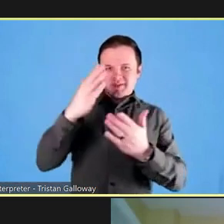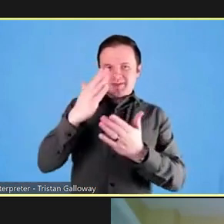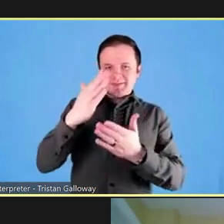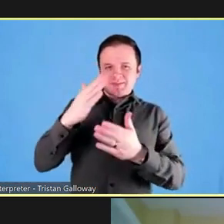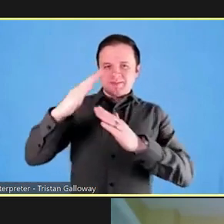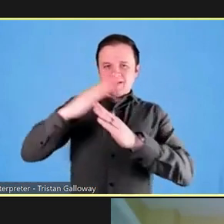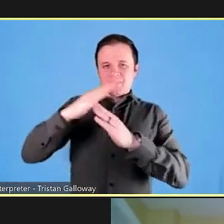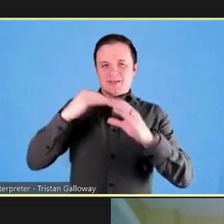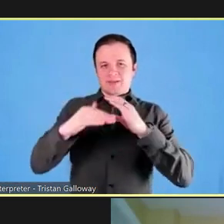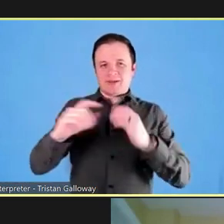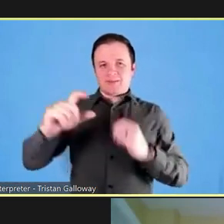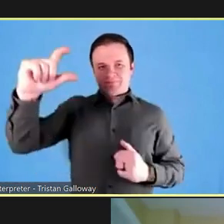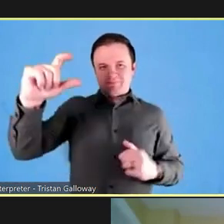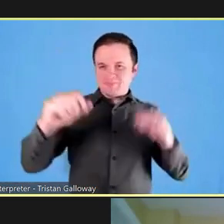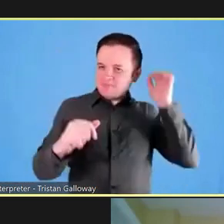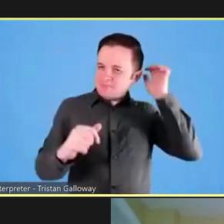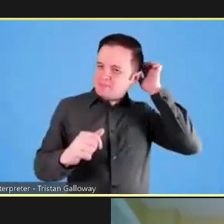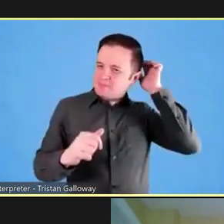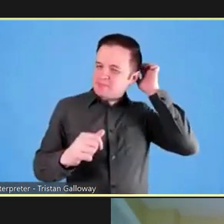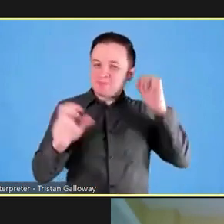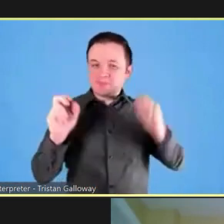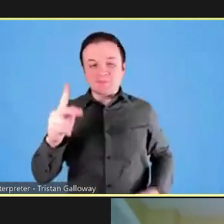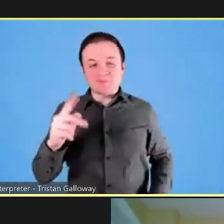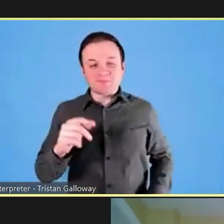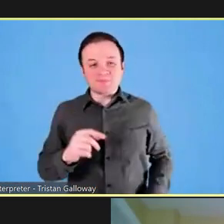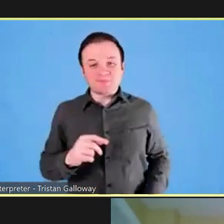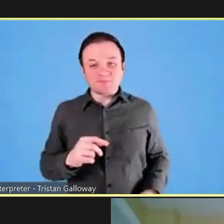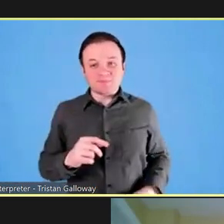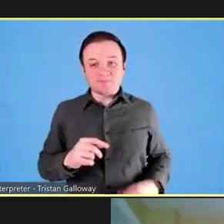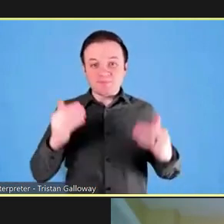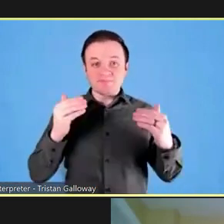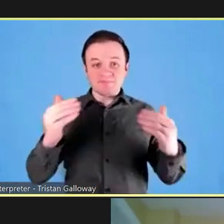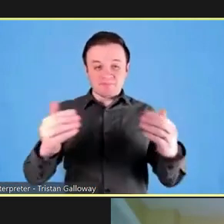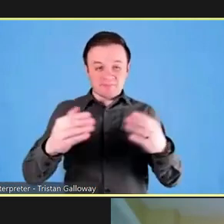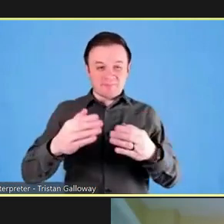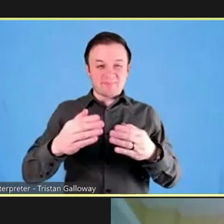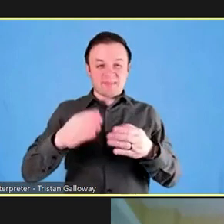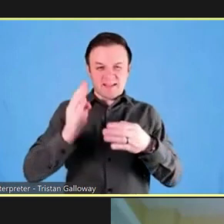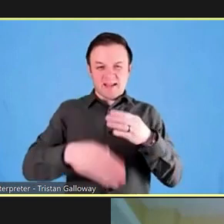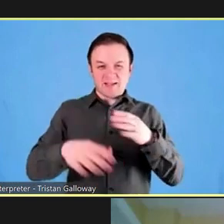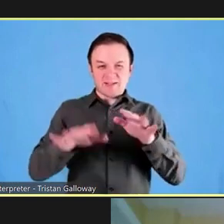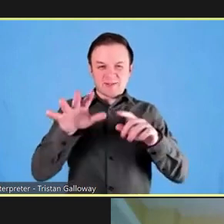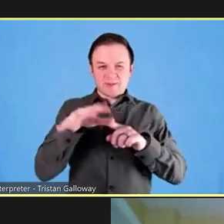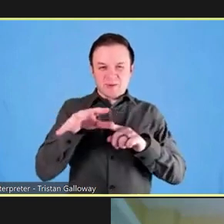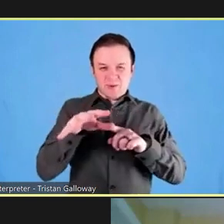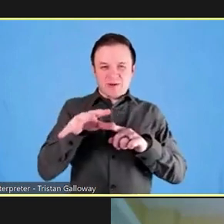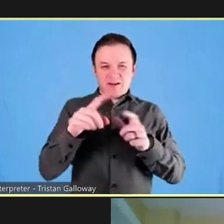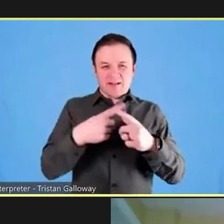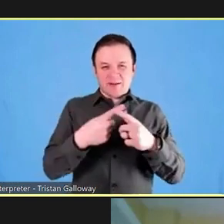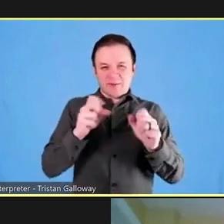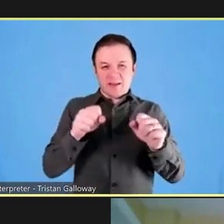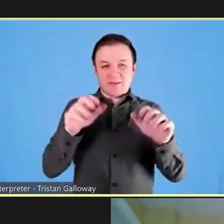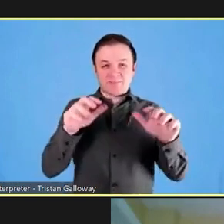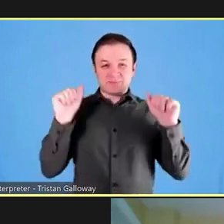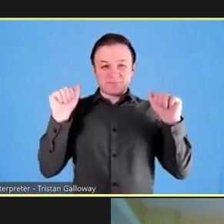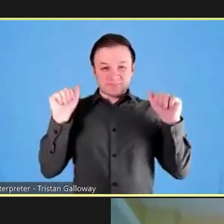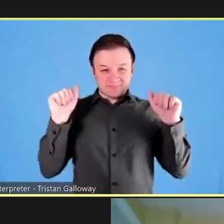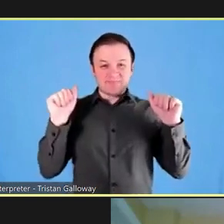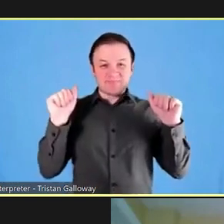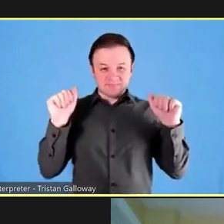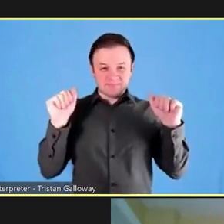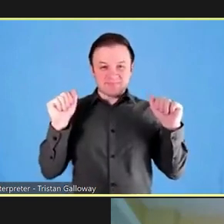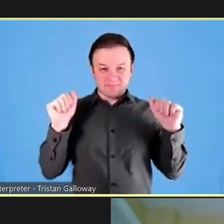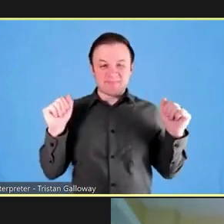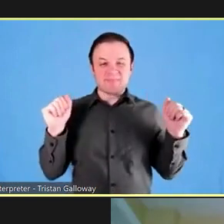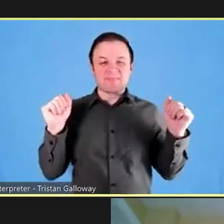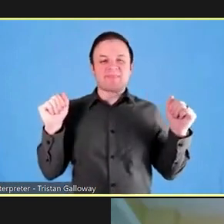you. Okay, I'm going to go ahead and end. Gunnar, if you'd end the recording and then we can all just leave. And